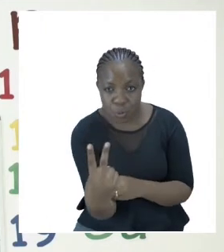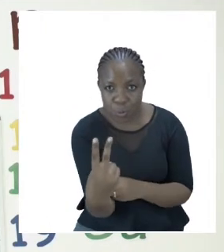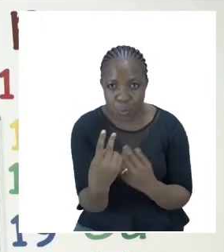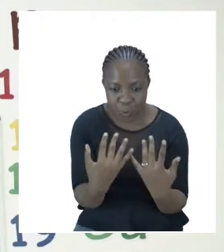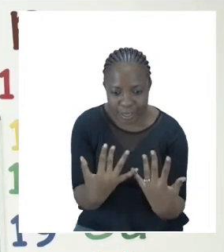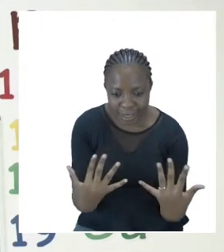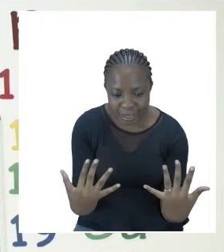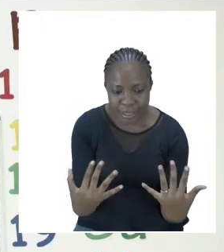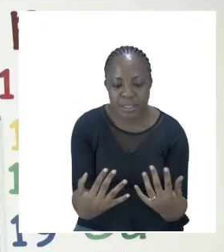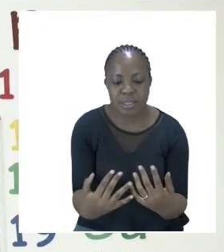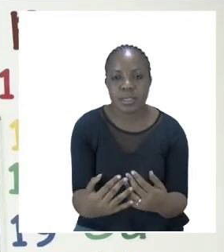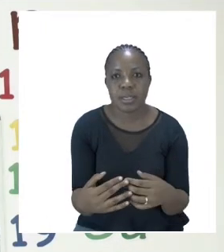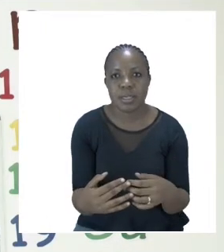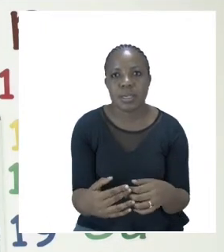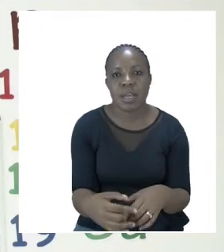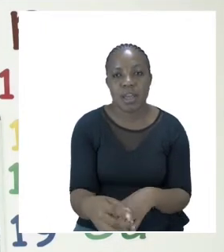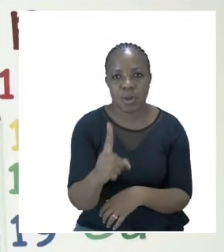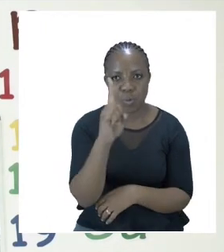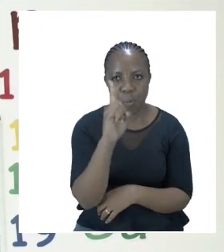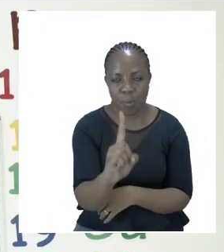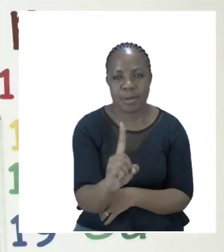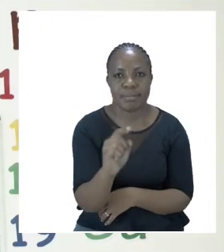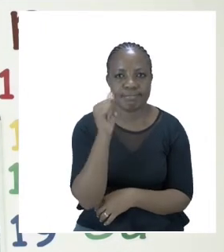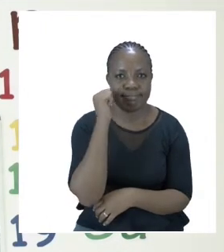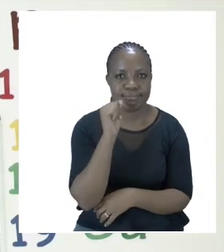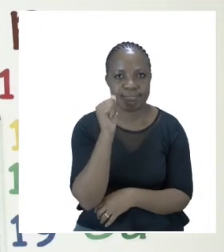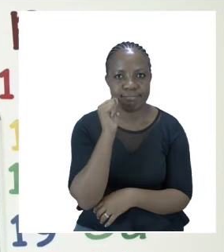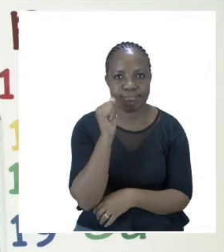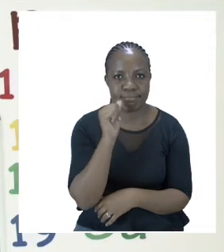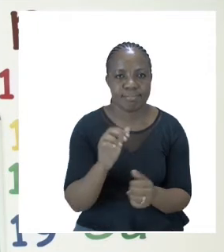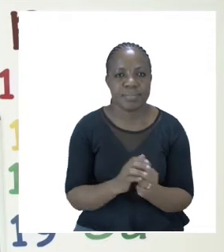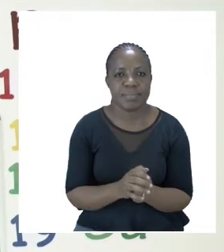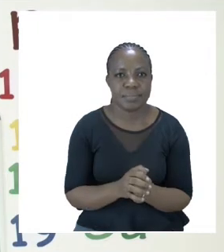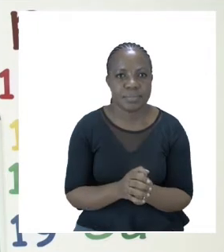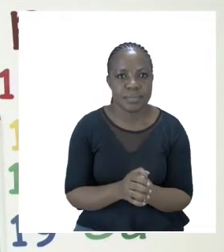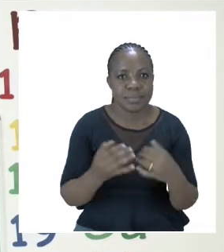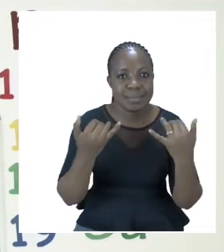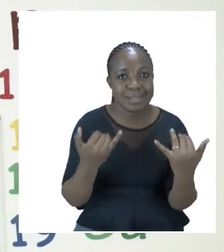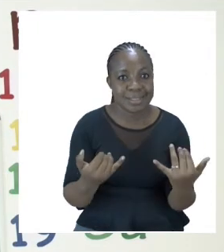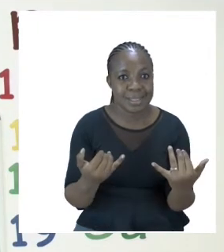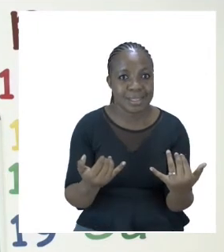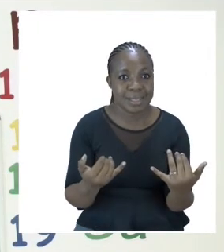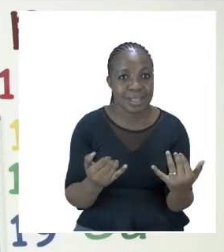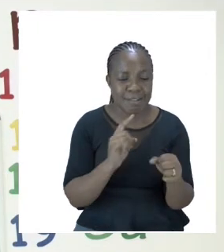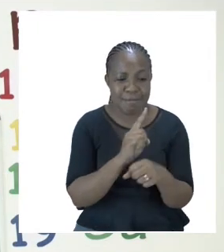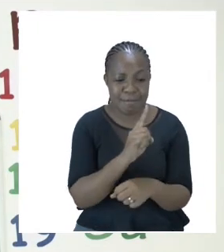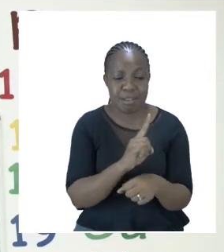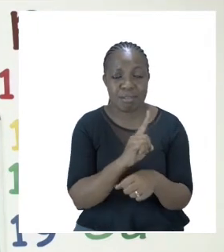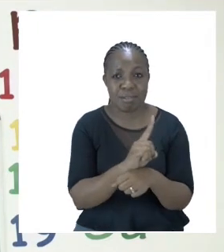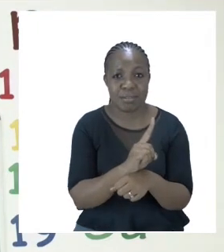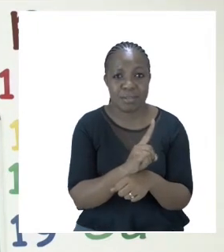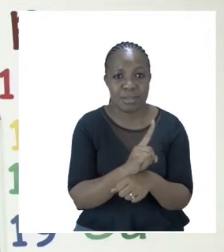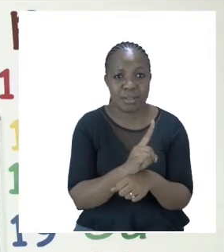balls, and one yellow ball. So we are going to, first of all, find